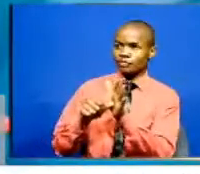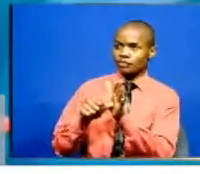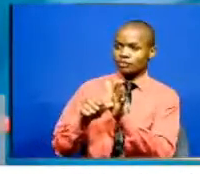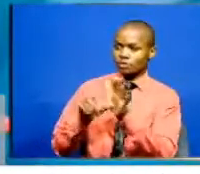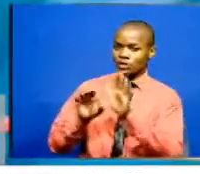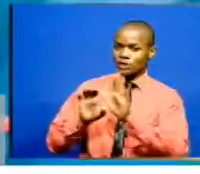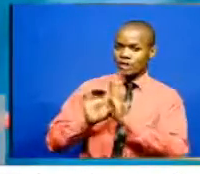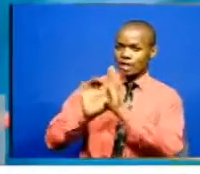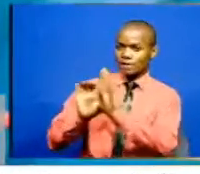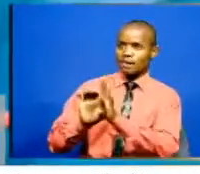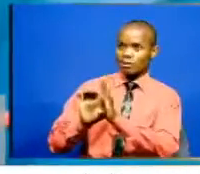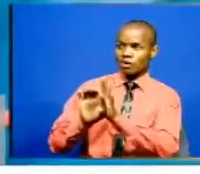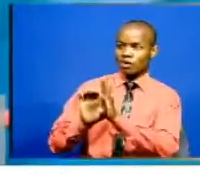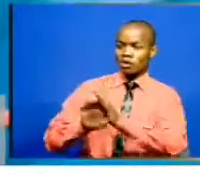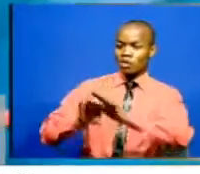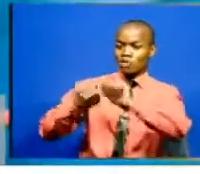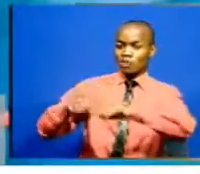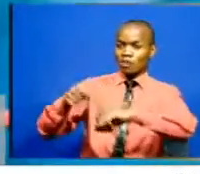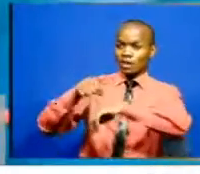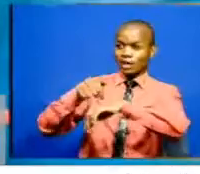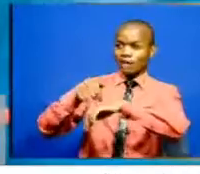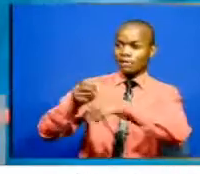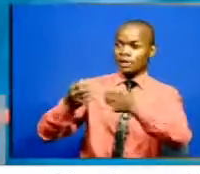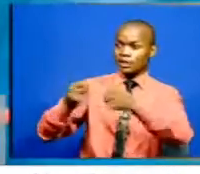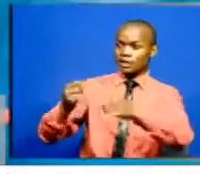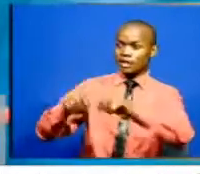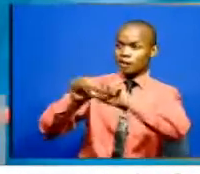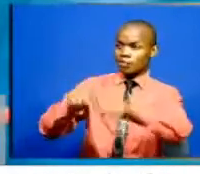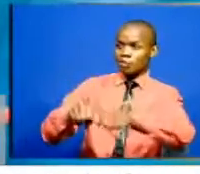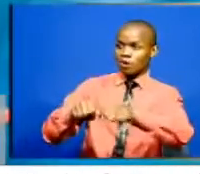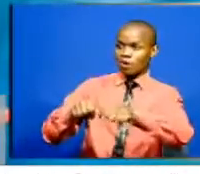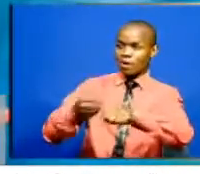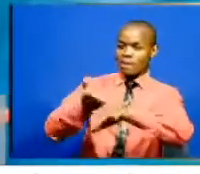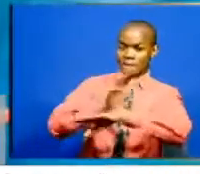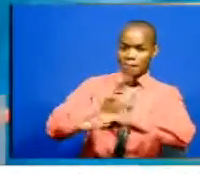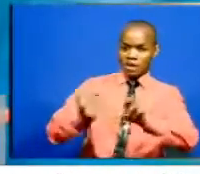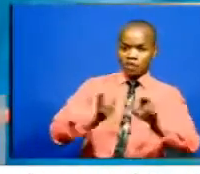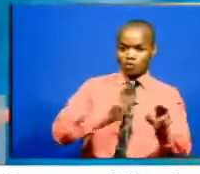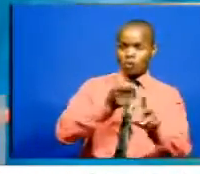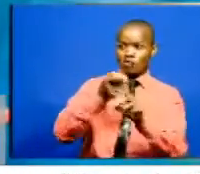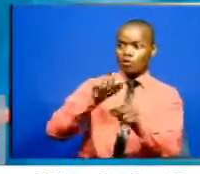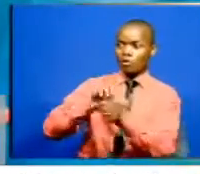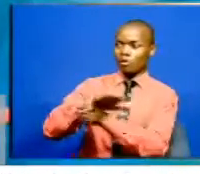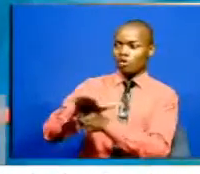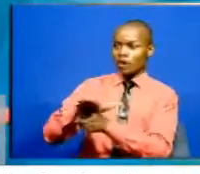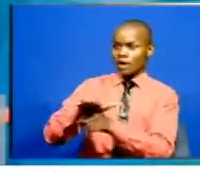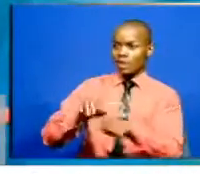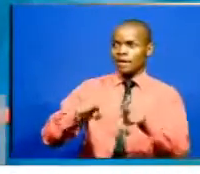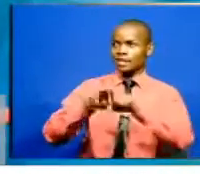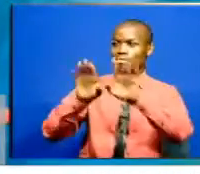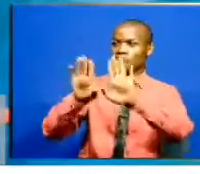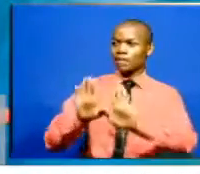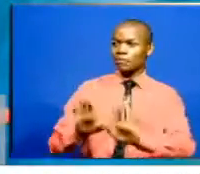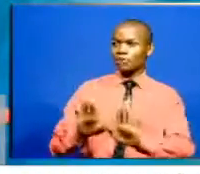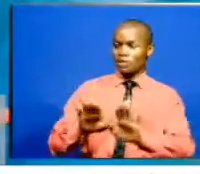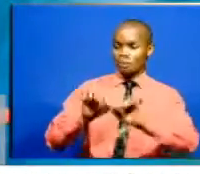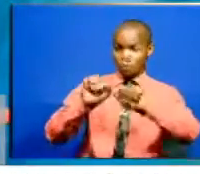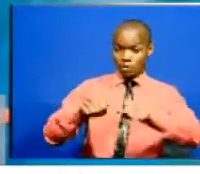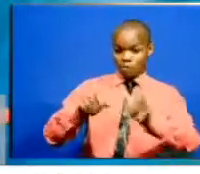at recovering from COVID-19. But at the same time, we need to learn lesson that